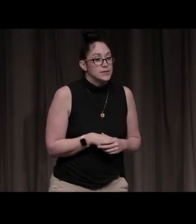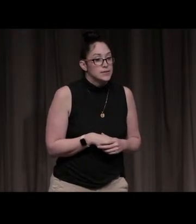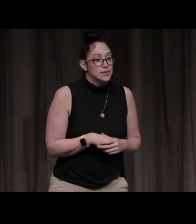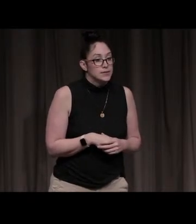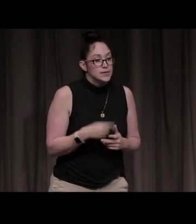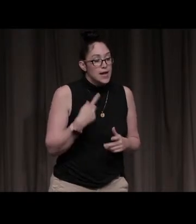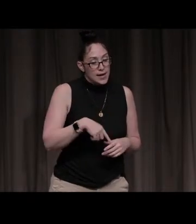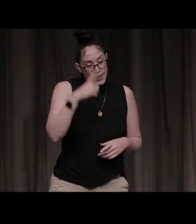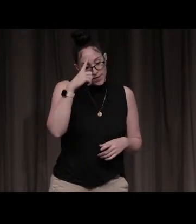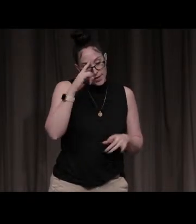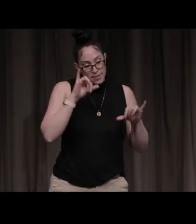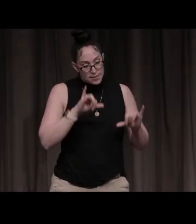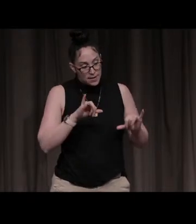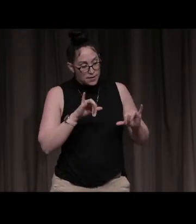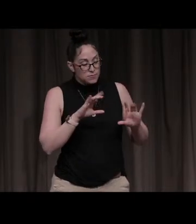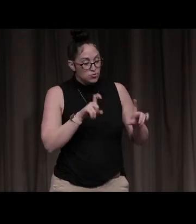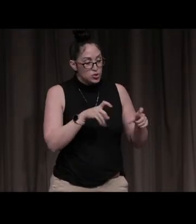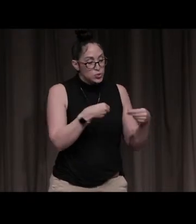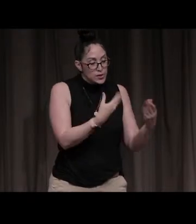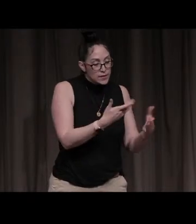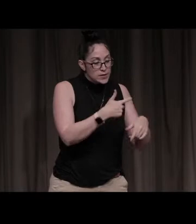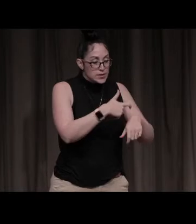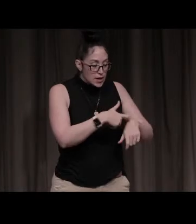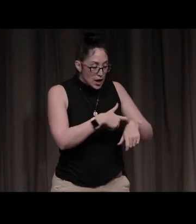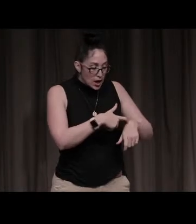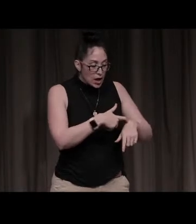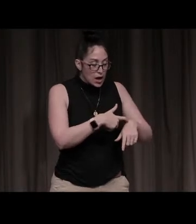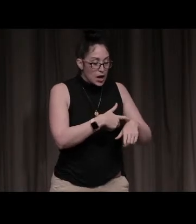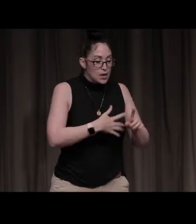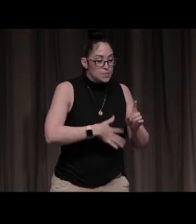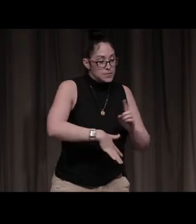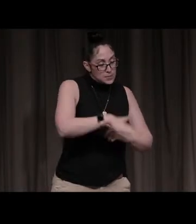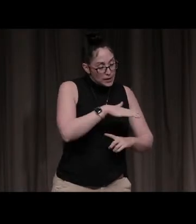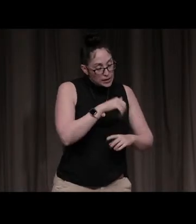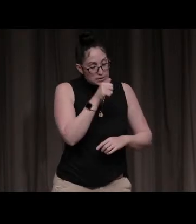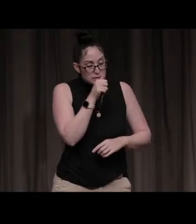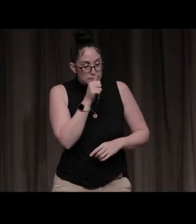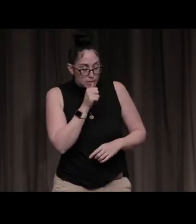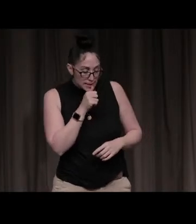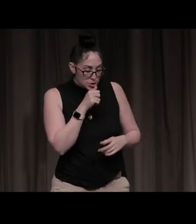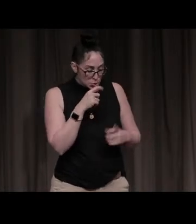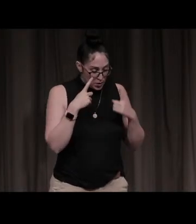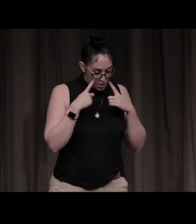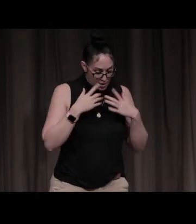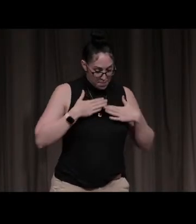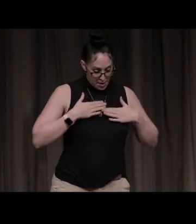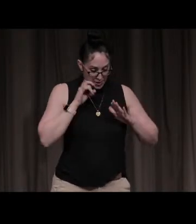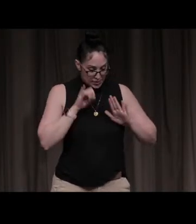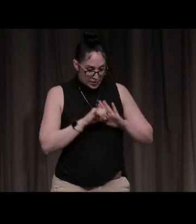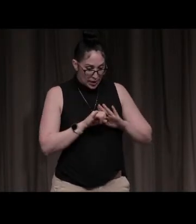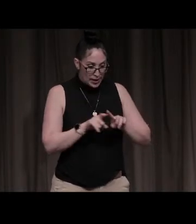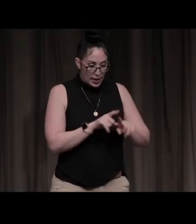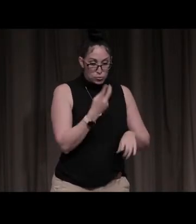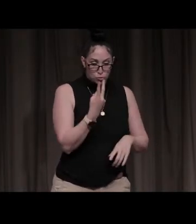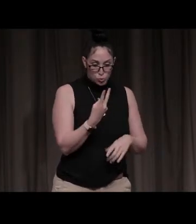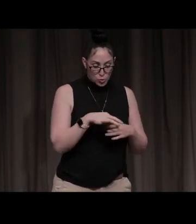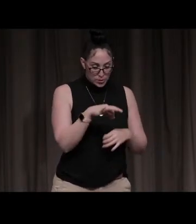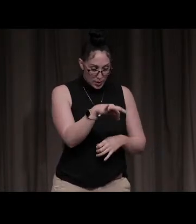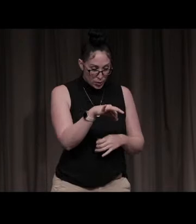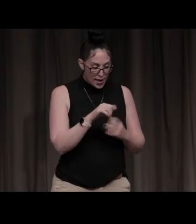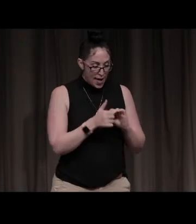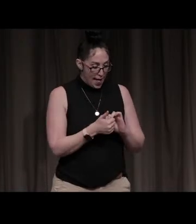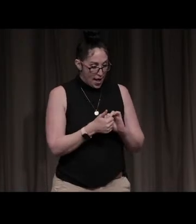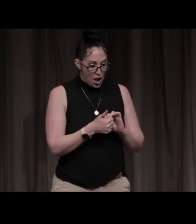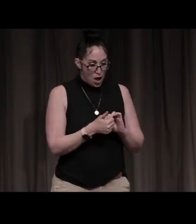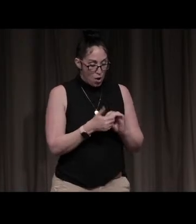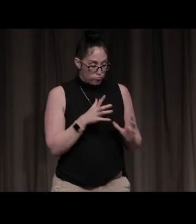and space and patience to understanding how your identity as a two-spirit fits within these systems in a really respectful way that's